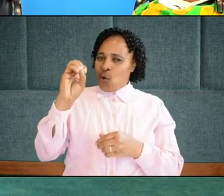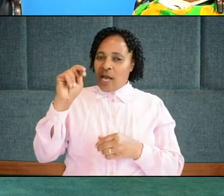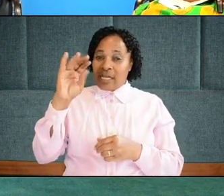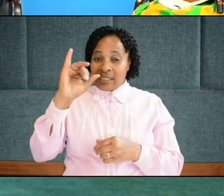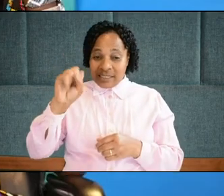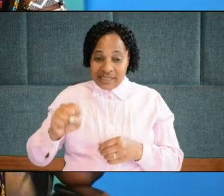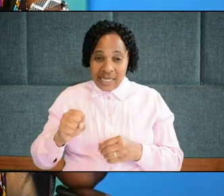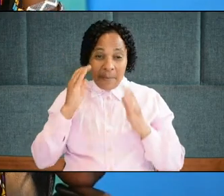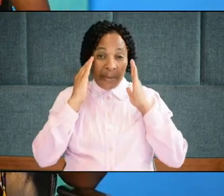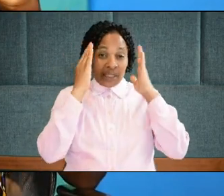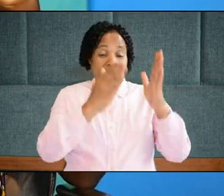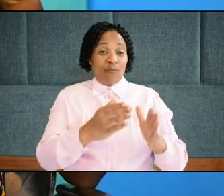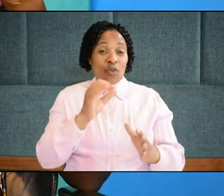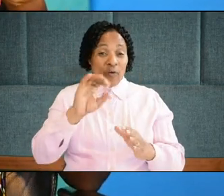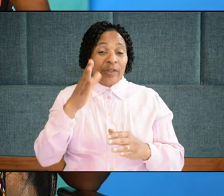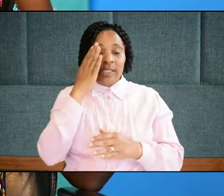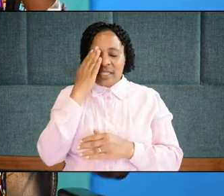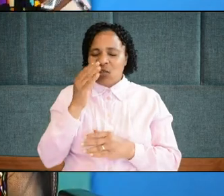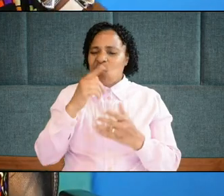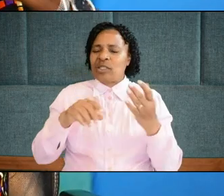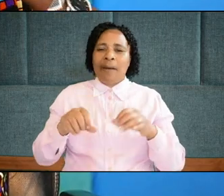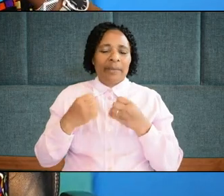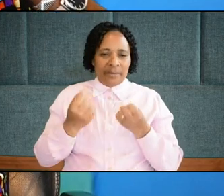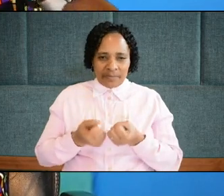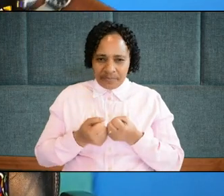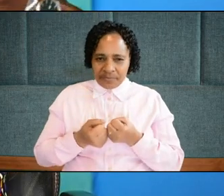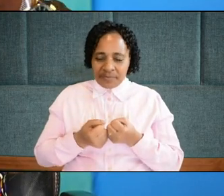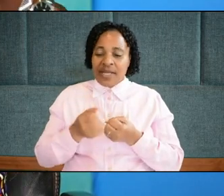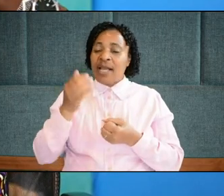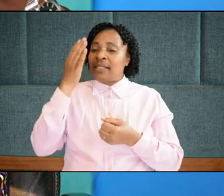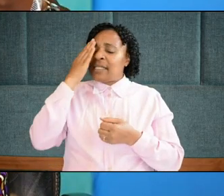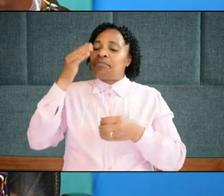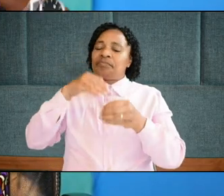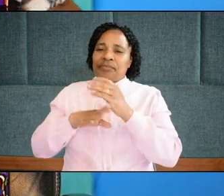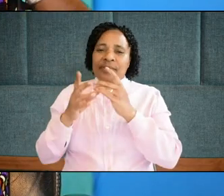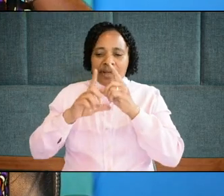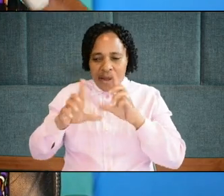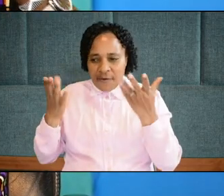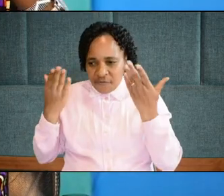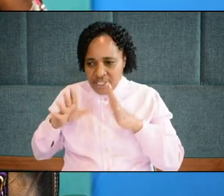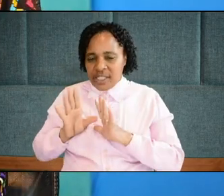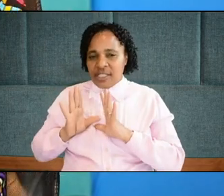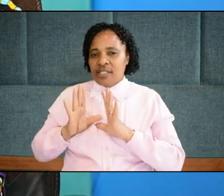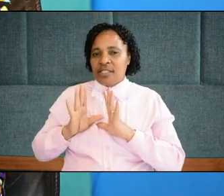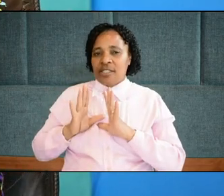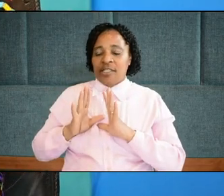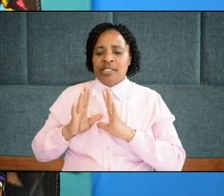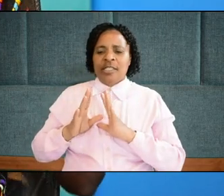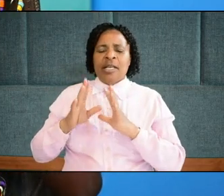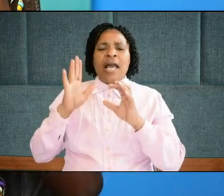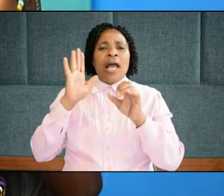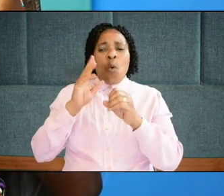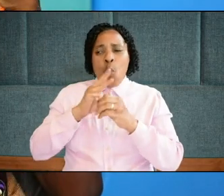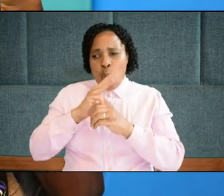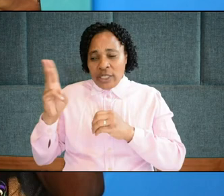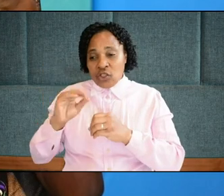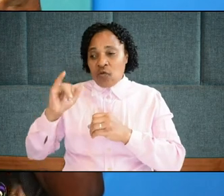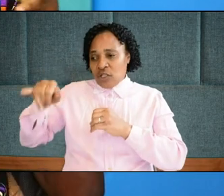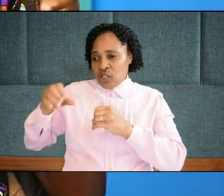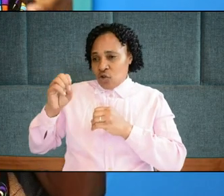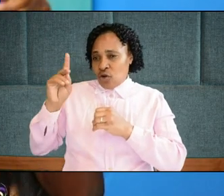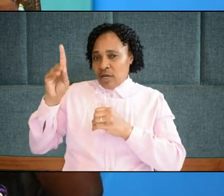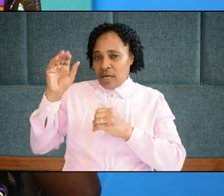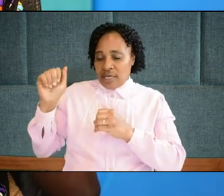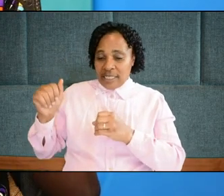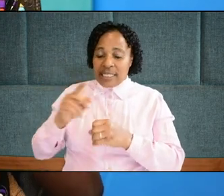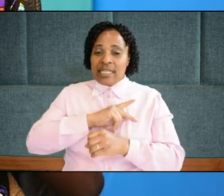of the Israelites. So what happened is the Israelites had entered the land. And west of the Jordan, the kings had come